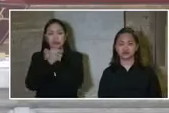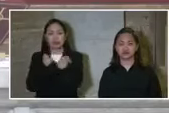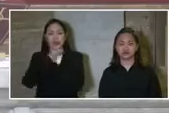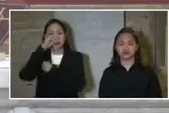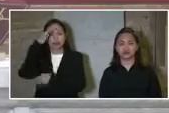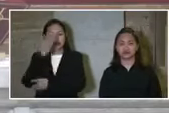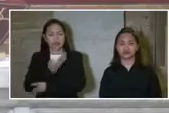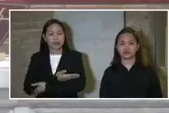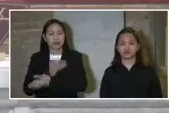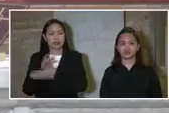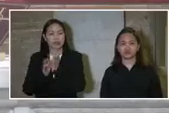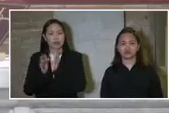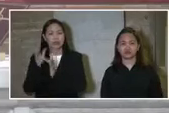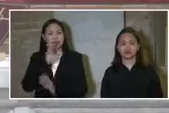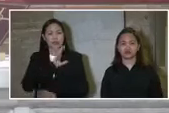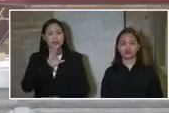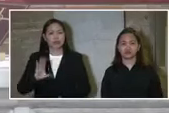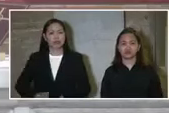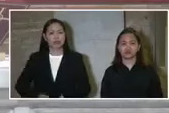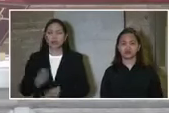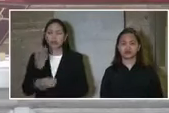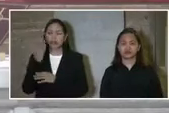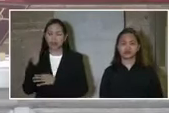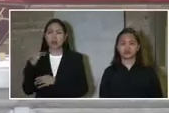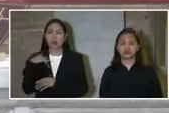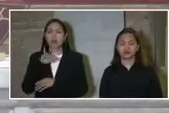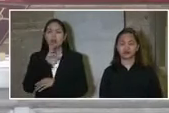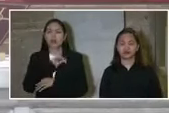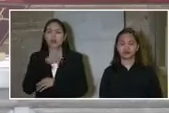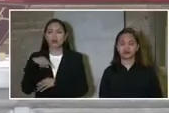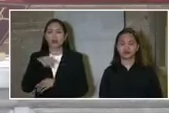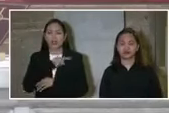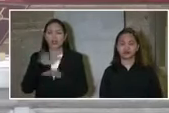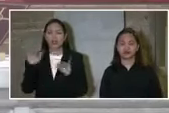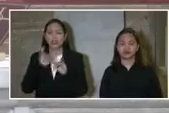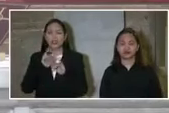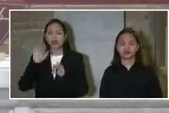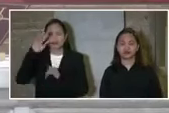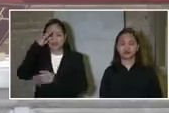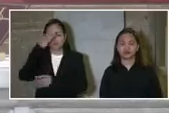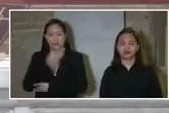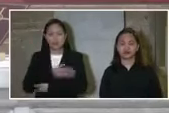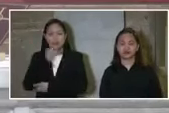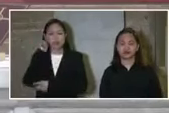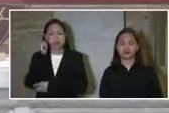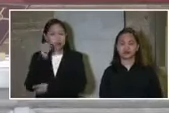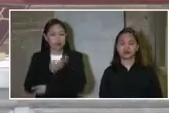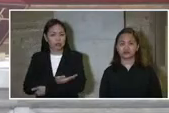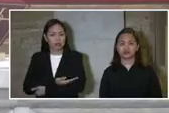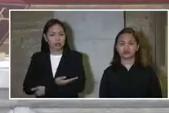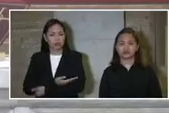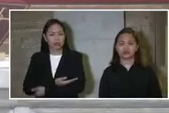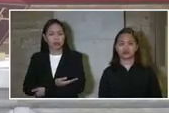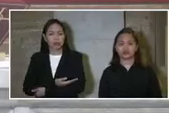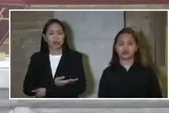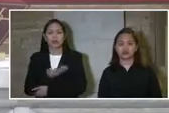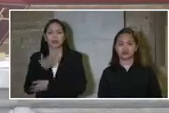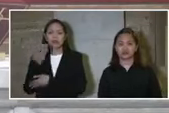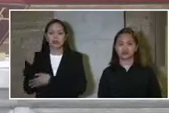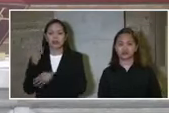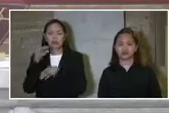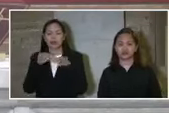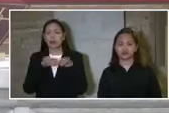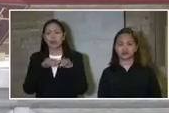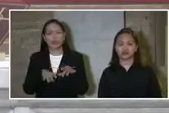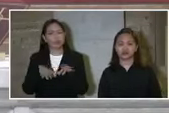Son, Jesus Christ, in whom we too are your sons and daughters. Indeed, though we once were lost